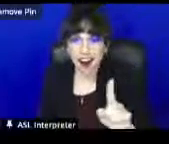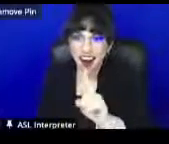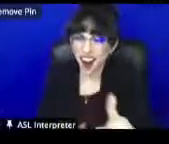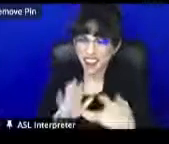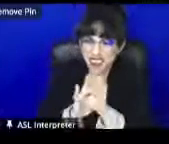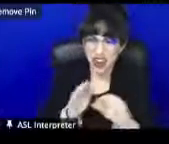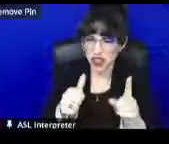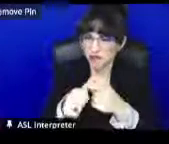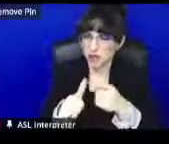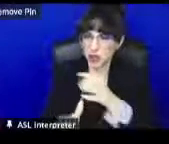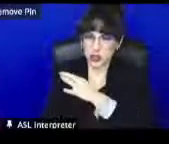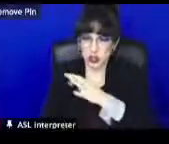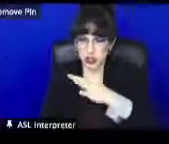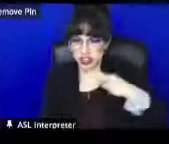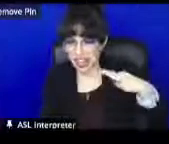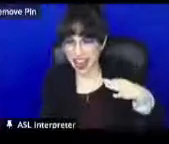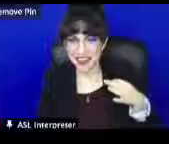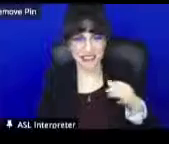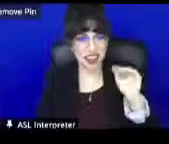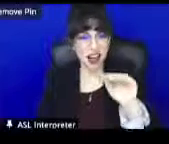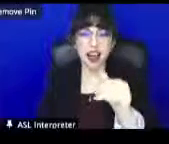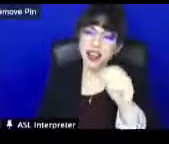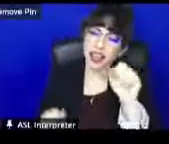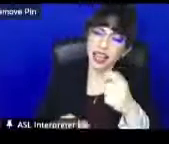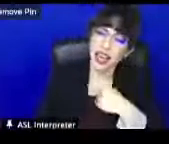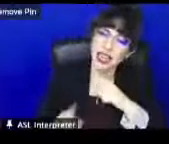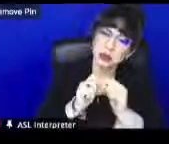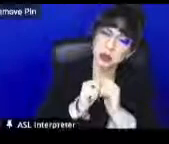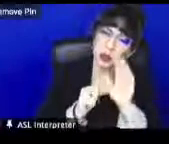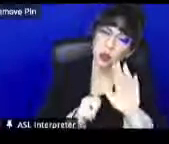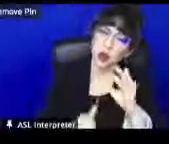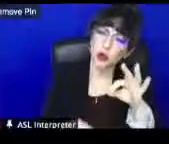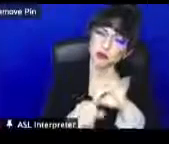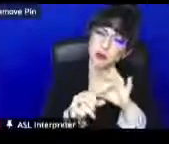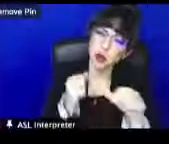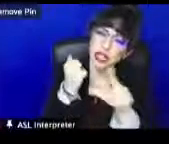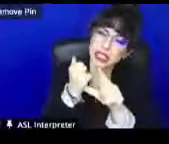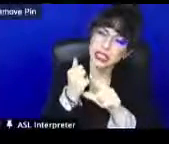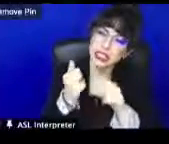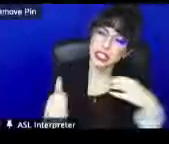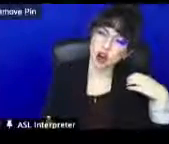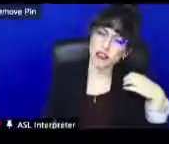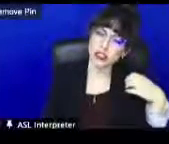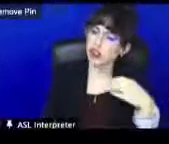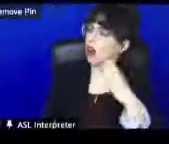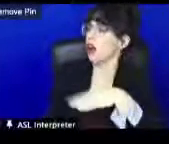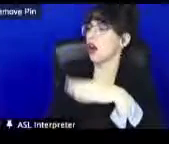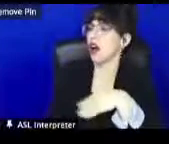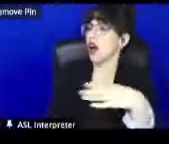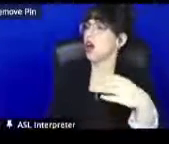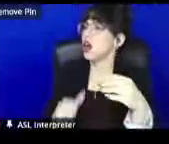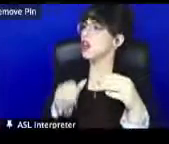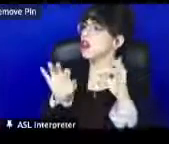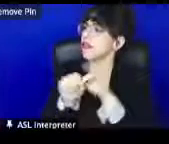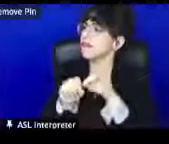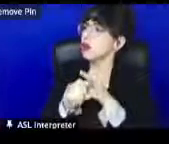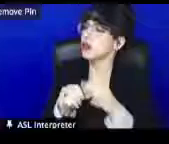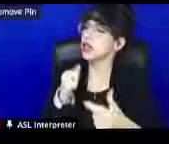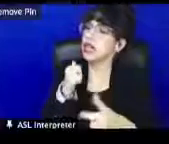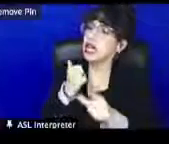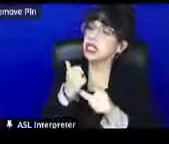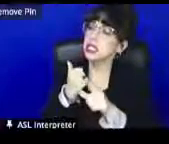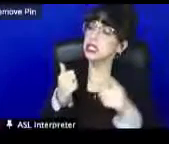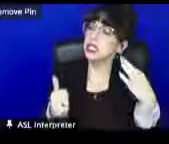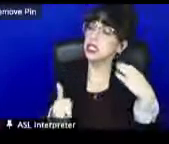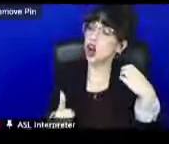to speak with your voting assistance officer, only to be told that the voting assistance officer was on